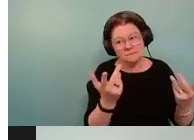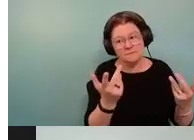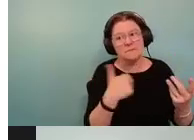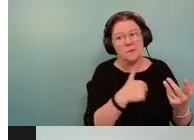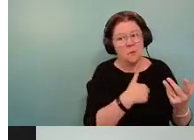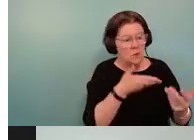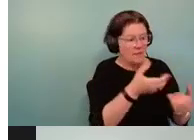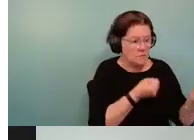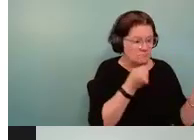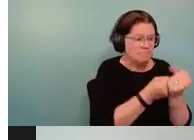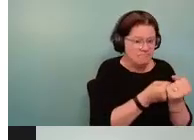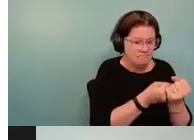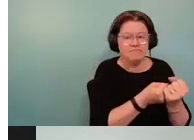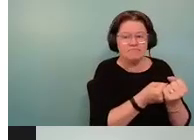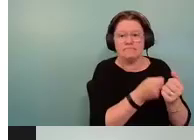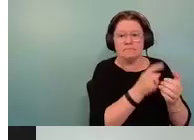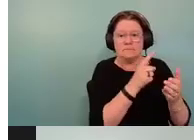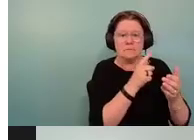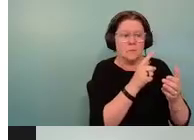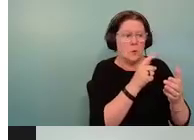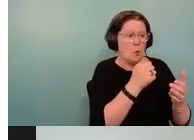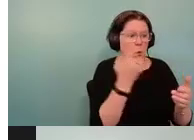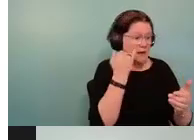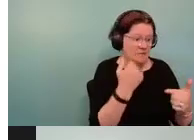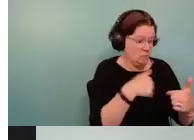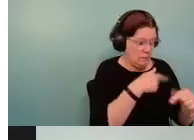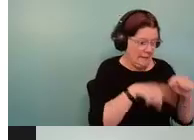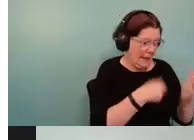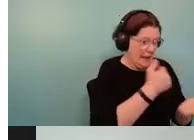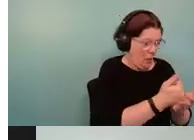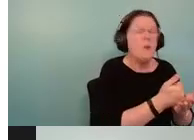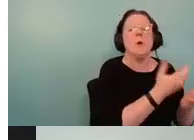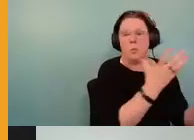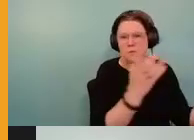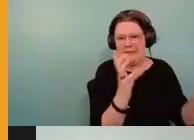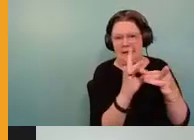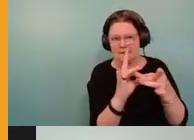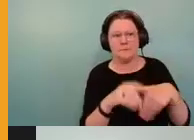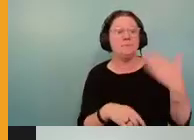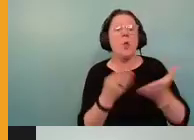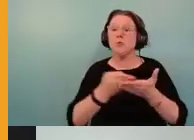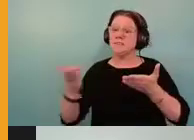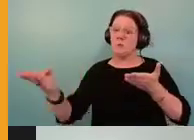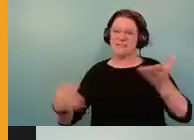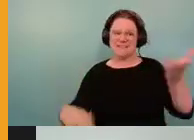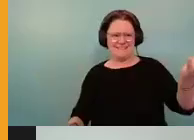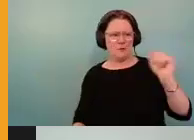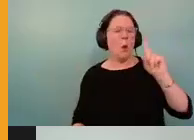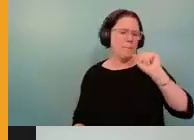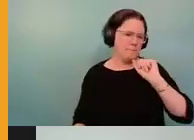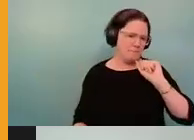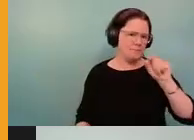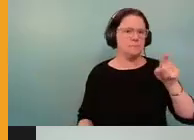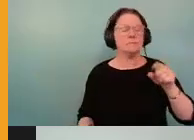to help them with whatever they need, or at least get them connected to resources. So speaking of resources, well, also then